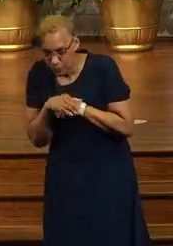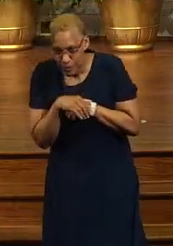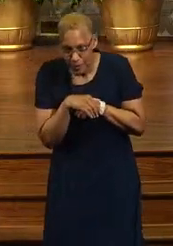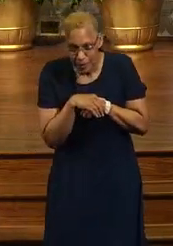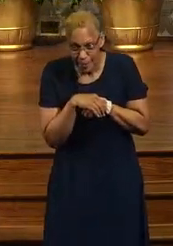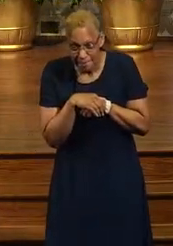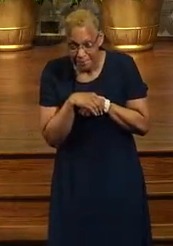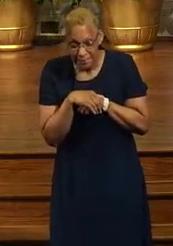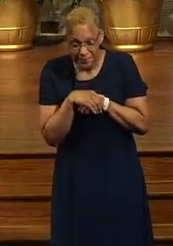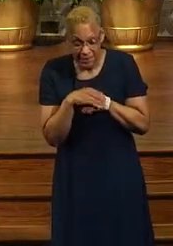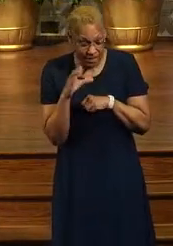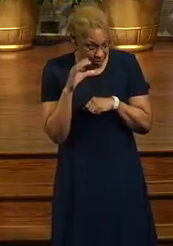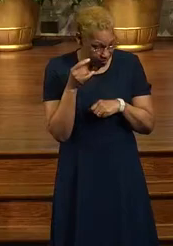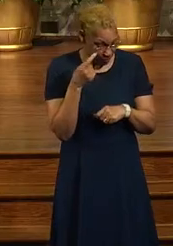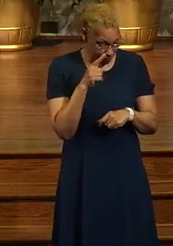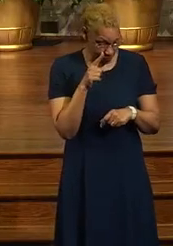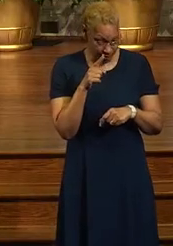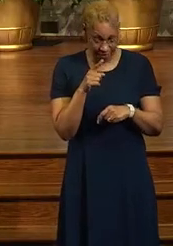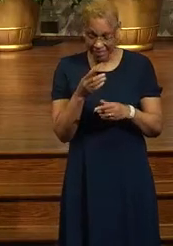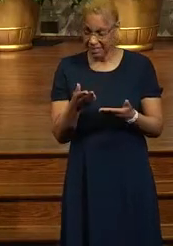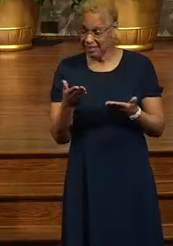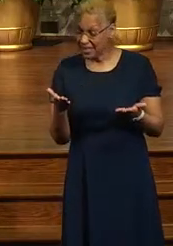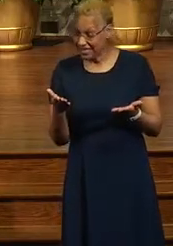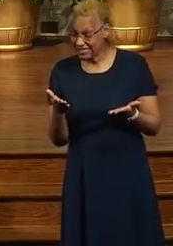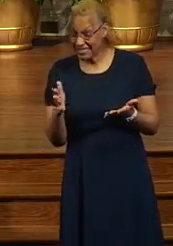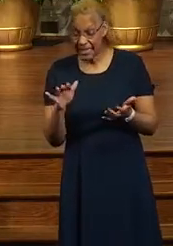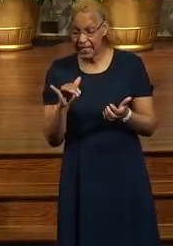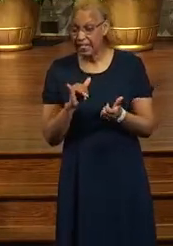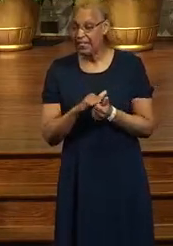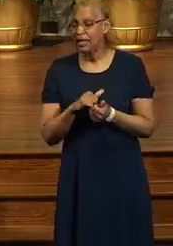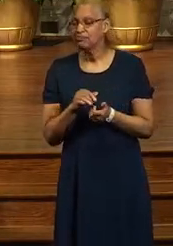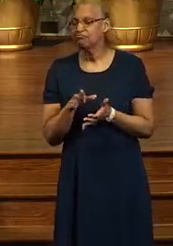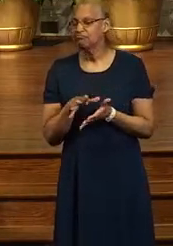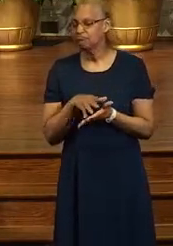And I would look for those goods that were damaged.